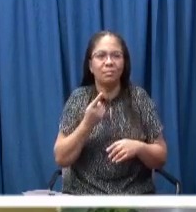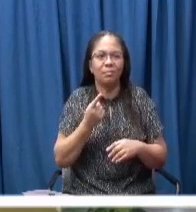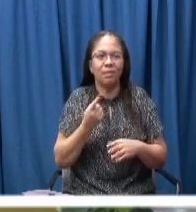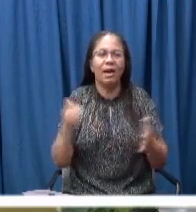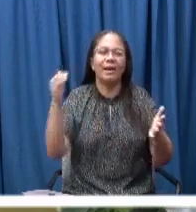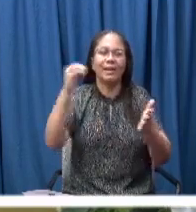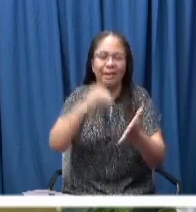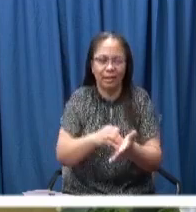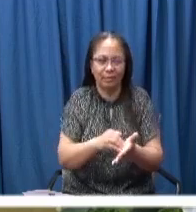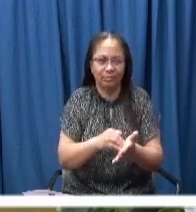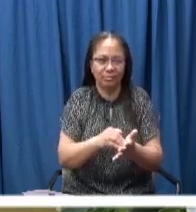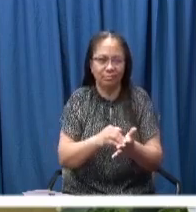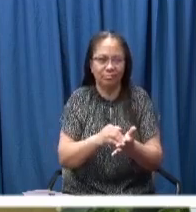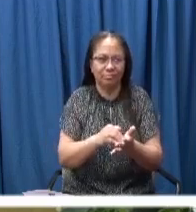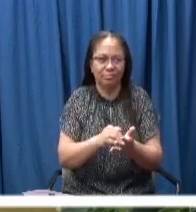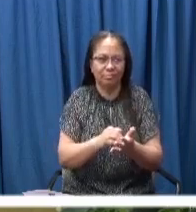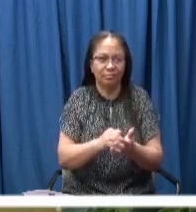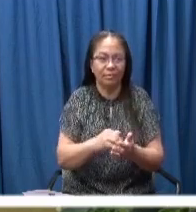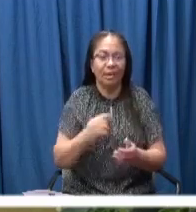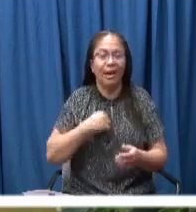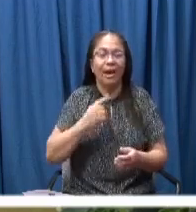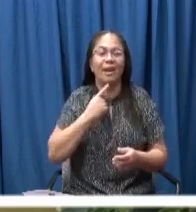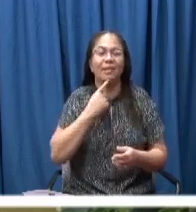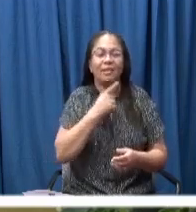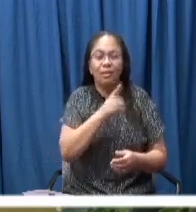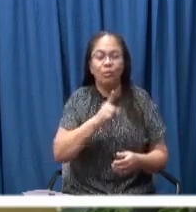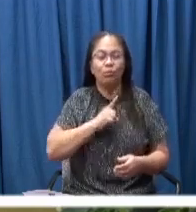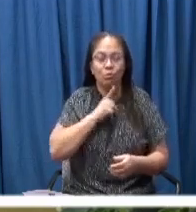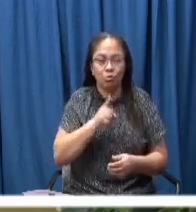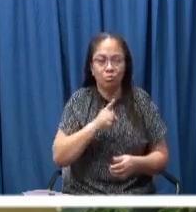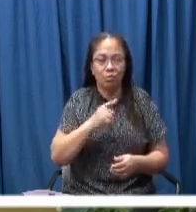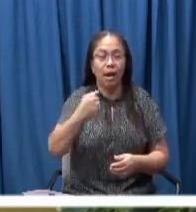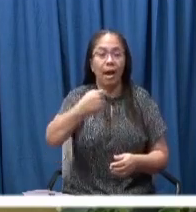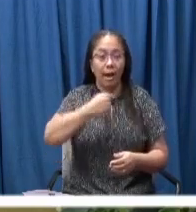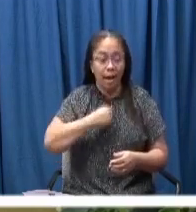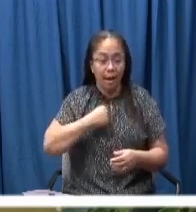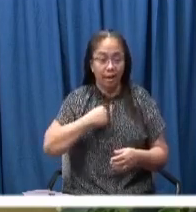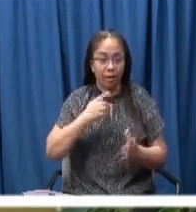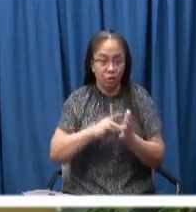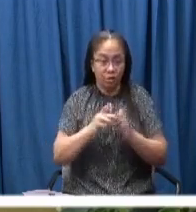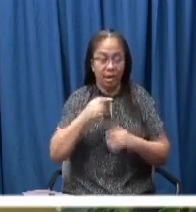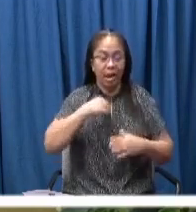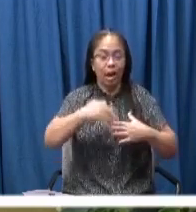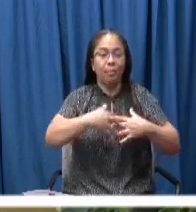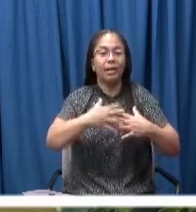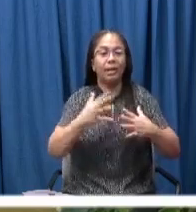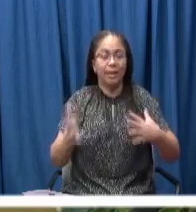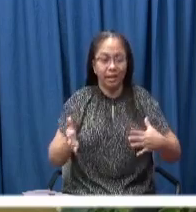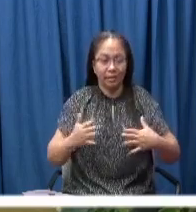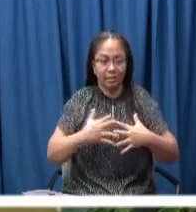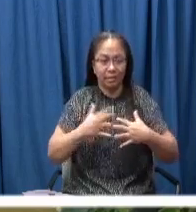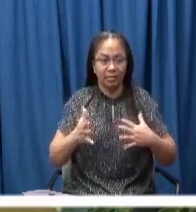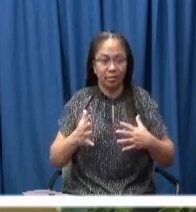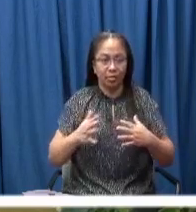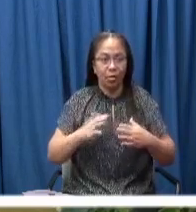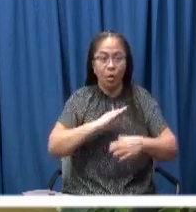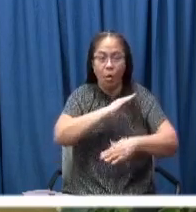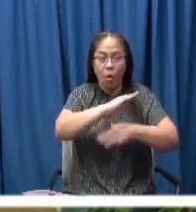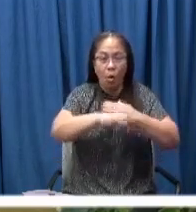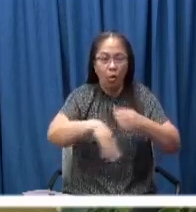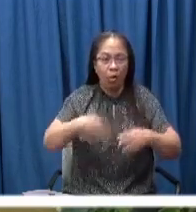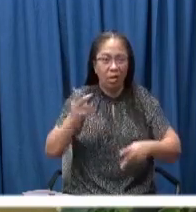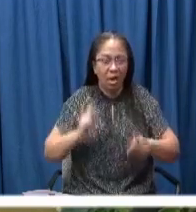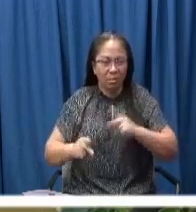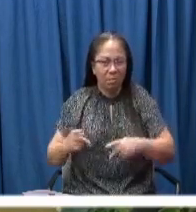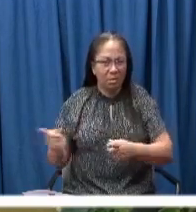them again. I tell you most solemnly, I am the gate of the sheepfold. All others who